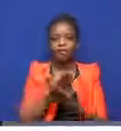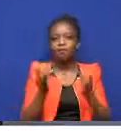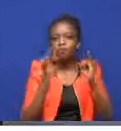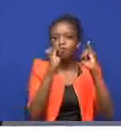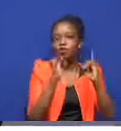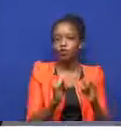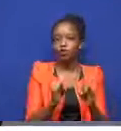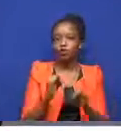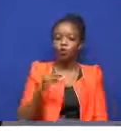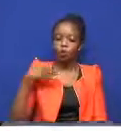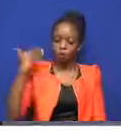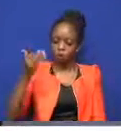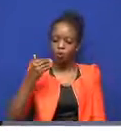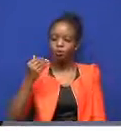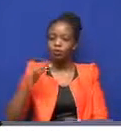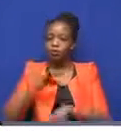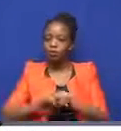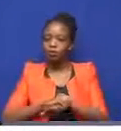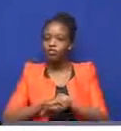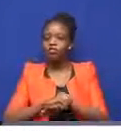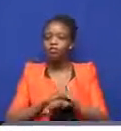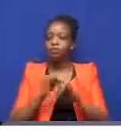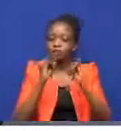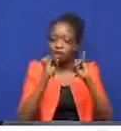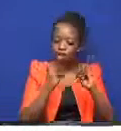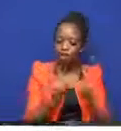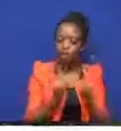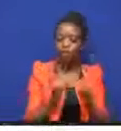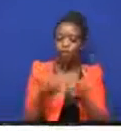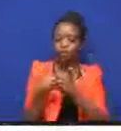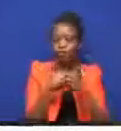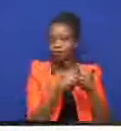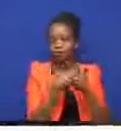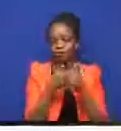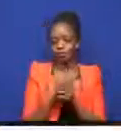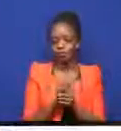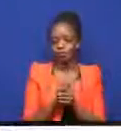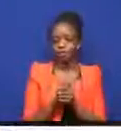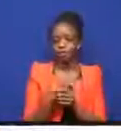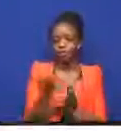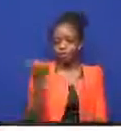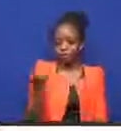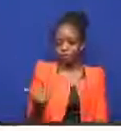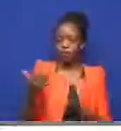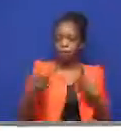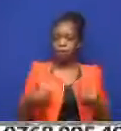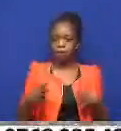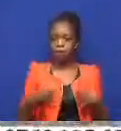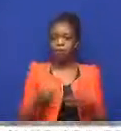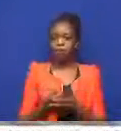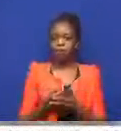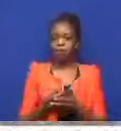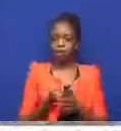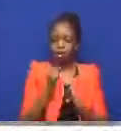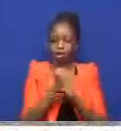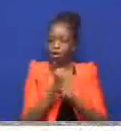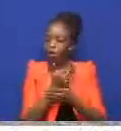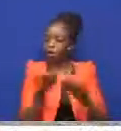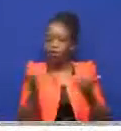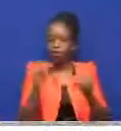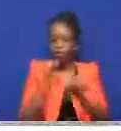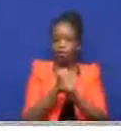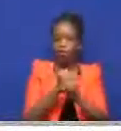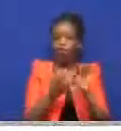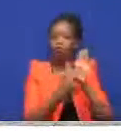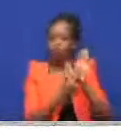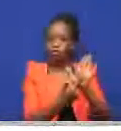meeting new people. You know, every day there's a new challenge. So these young entrepreneurs are beating the odds and proving that